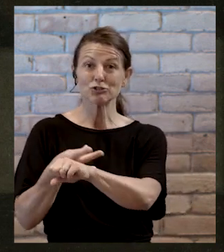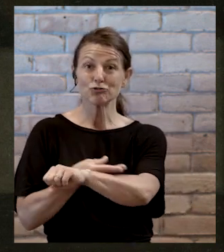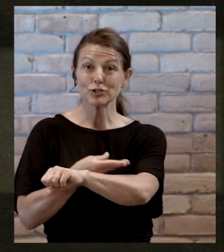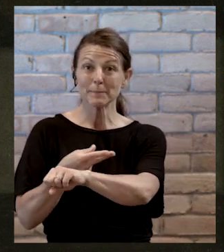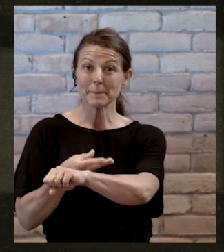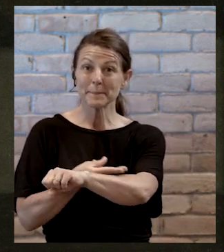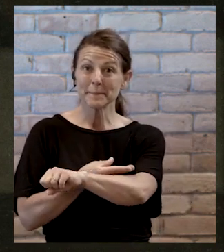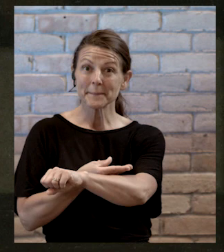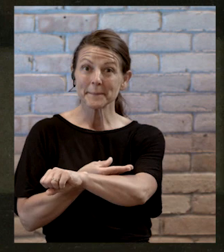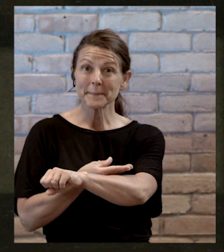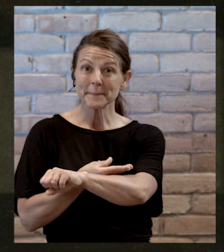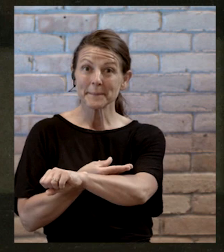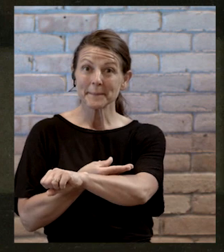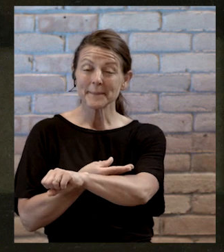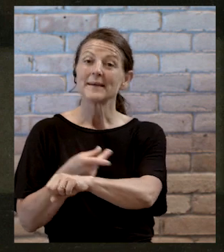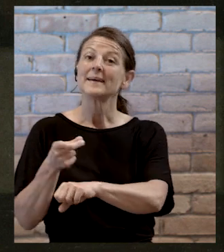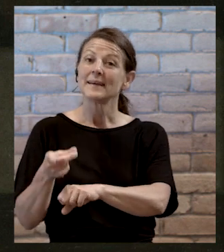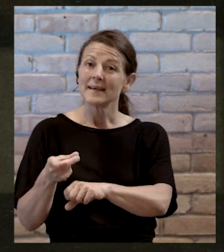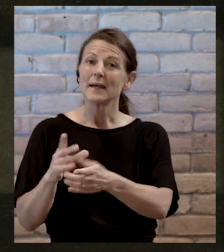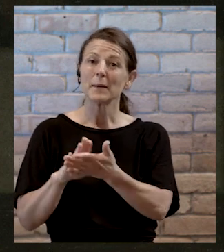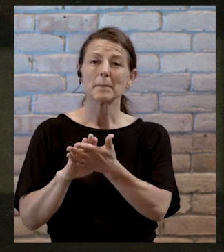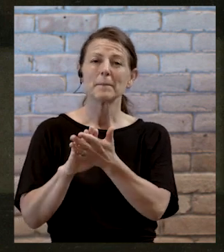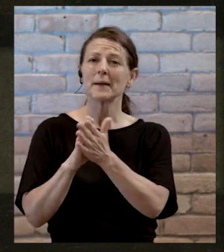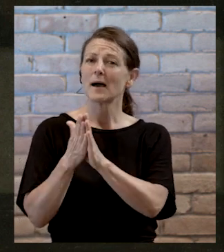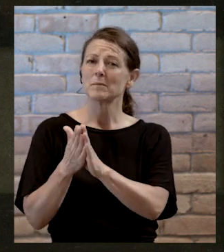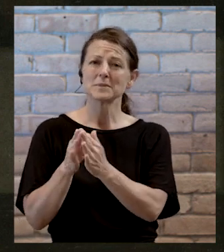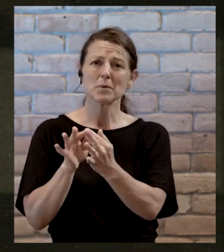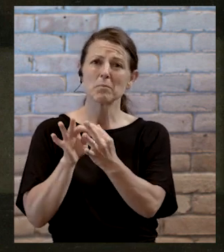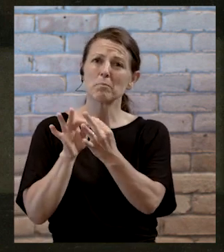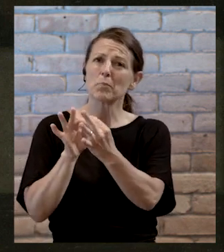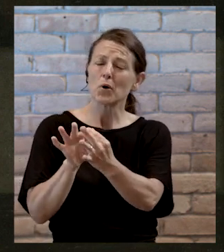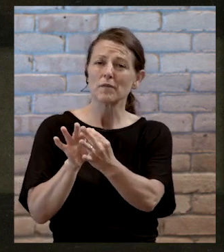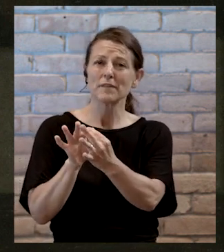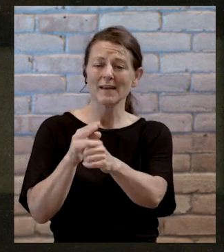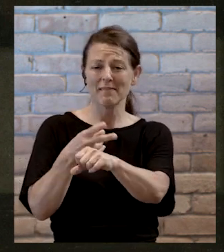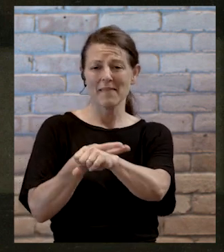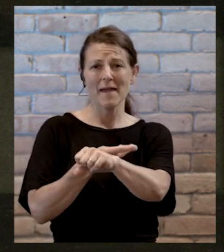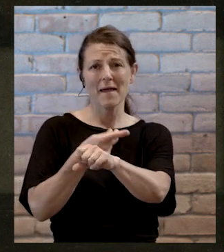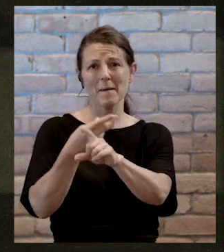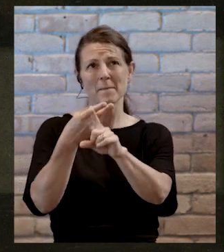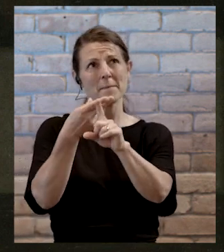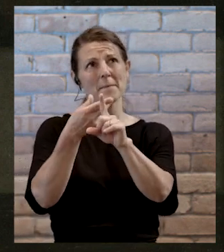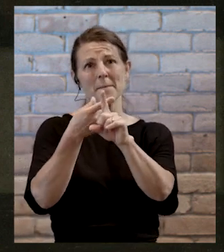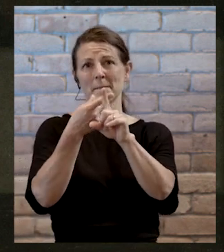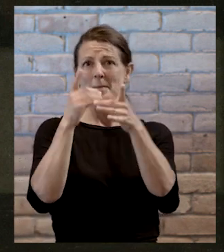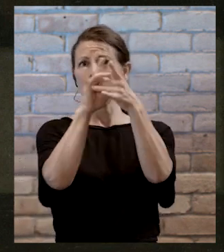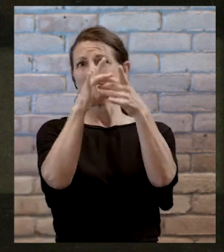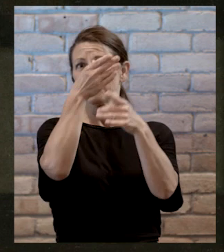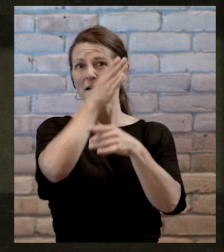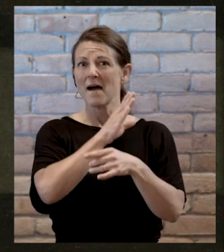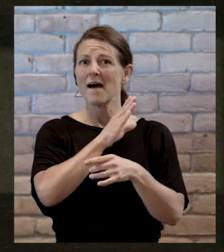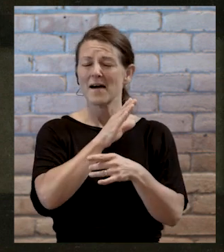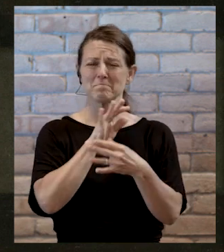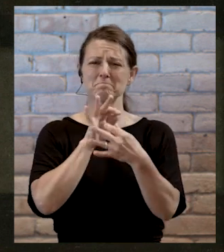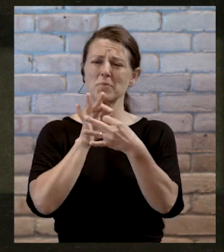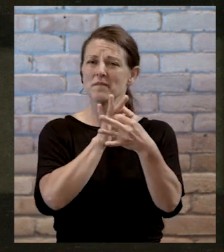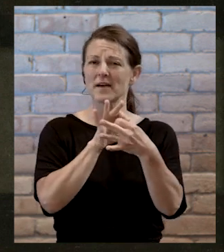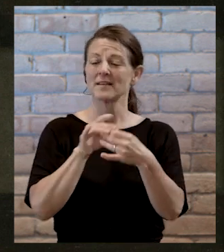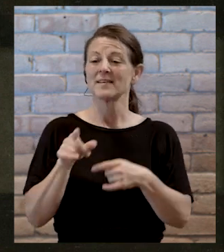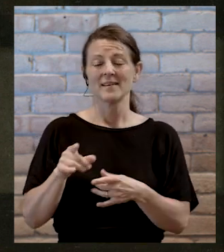The shepherd becomes the perfect, sinless Lamb of God. As Jesus says, I am the good shepherd, and